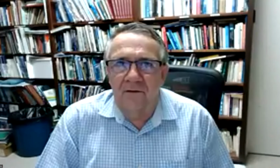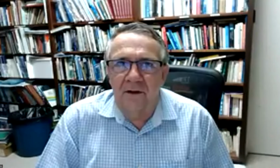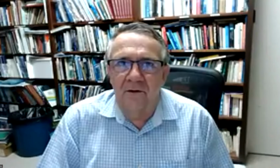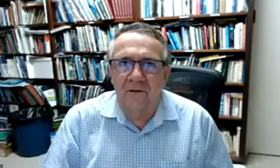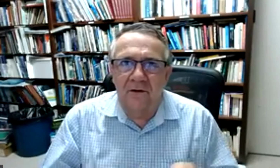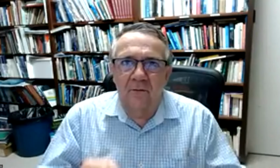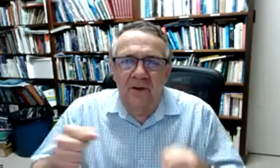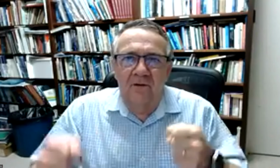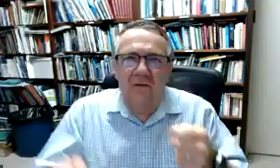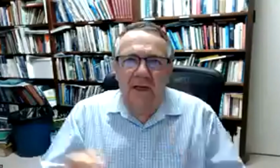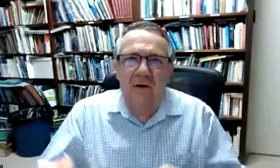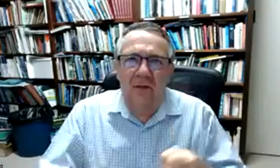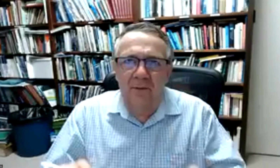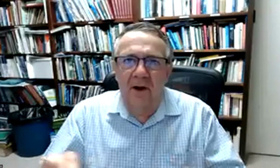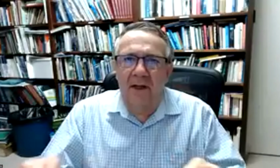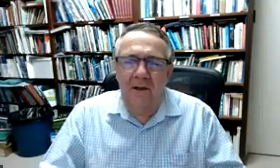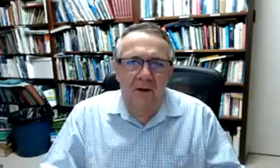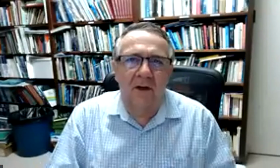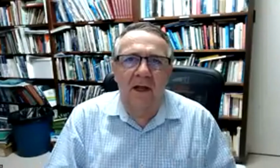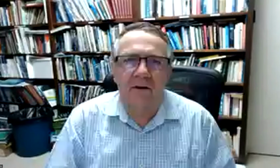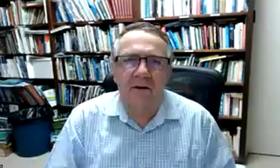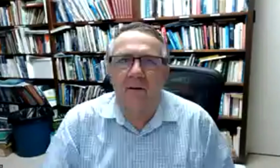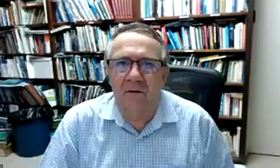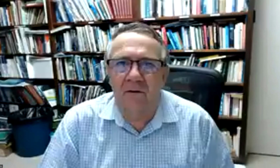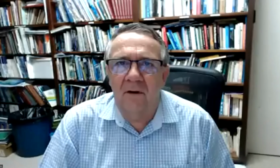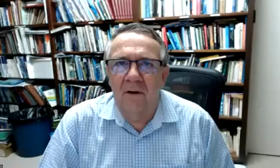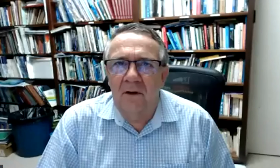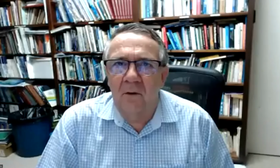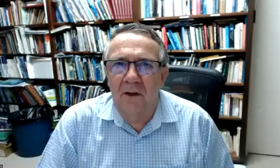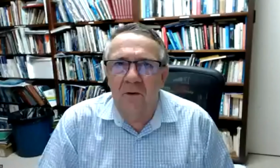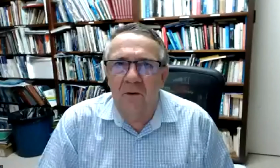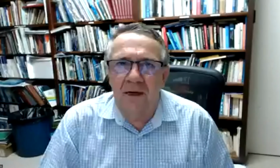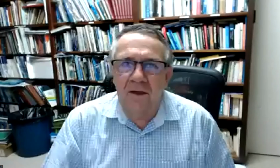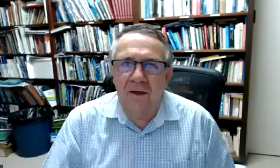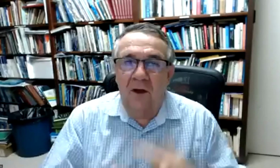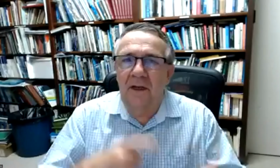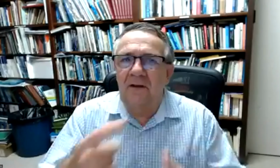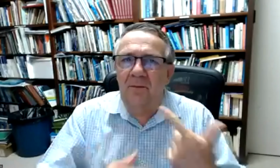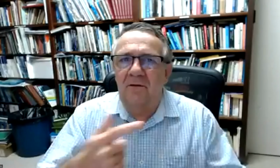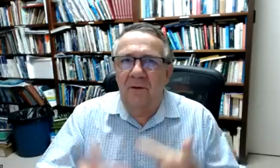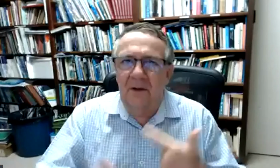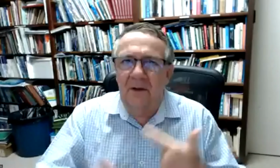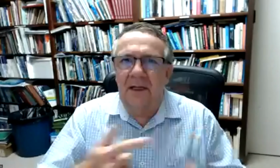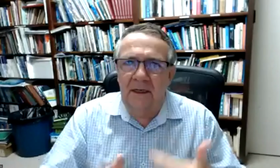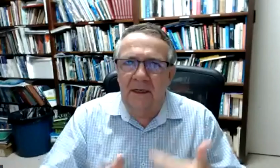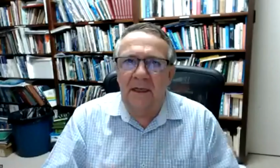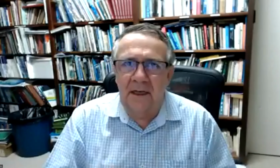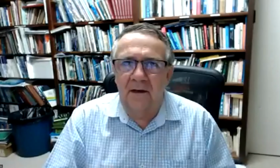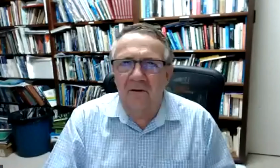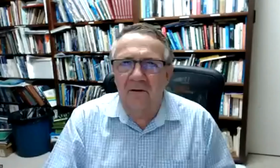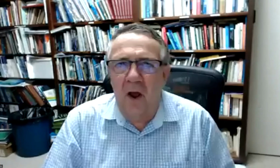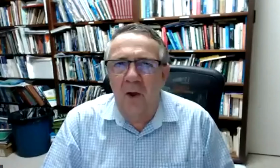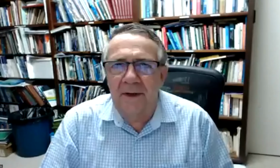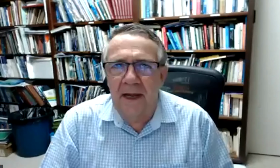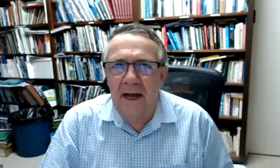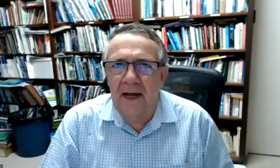skills. There's skills that once you get on the bike and learn how to do it, you're quite good at it. You don't need to be doing it again and again.